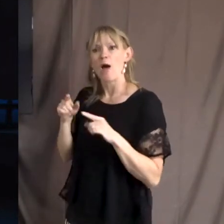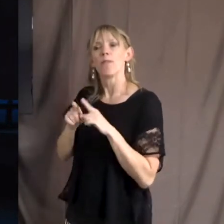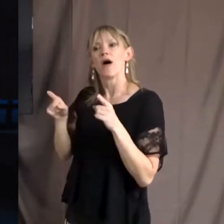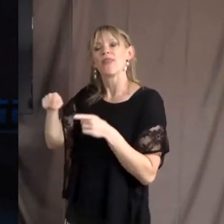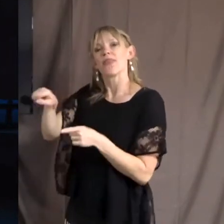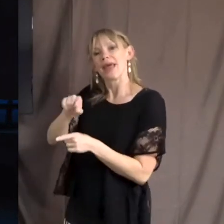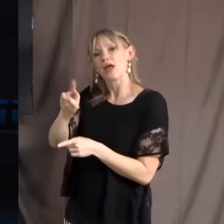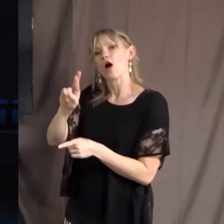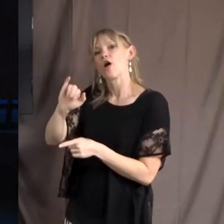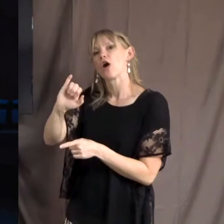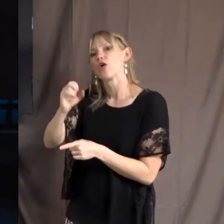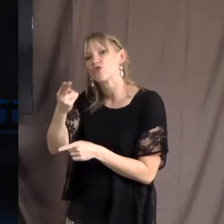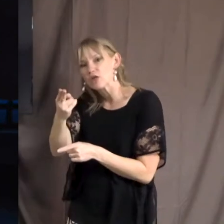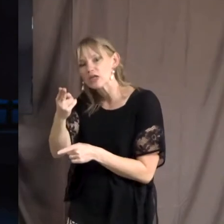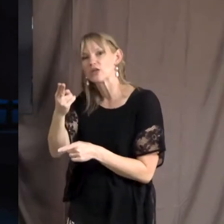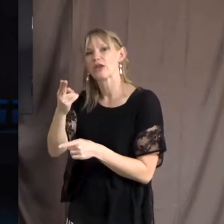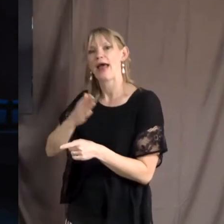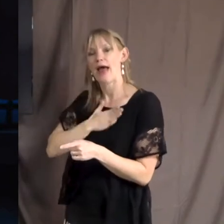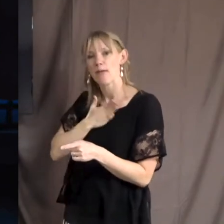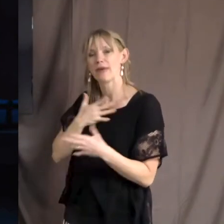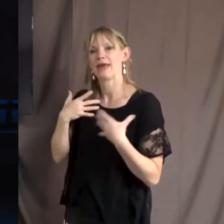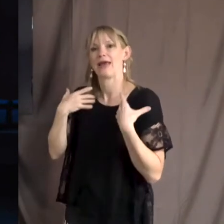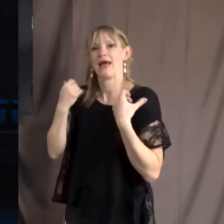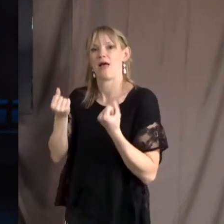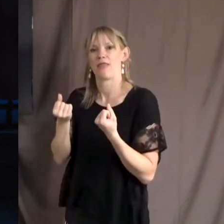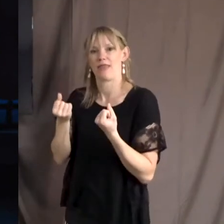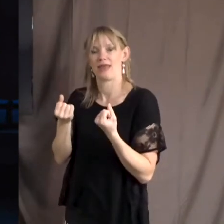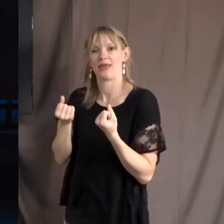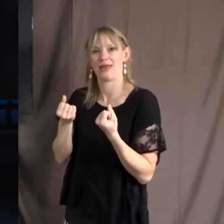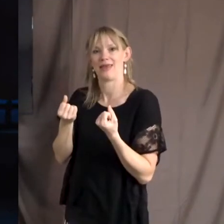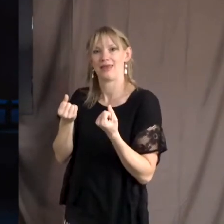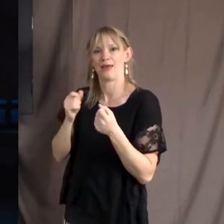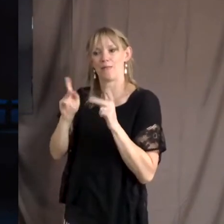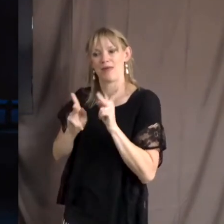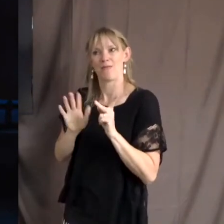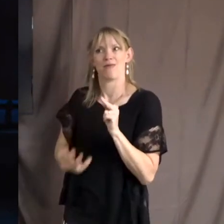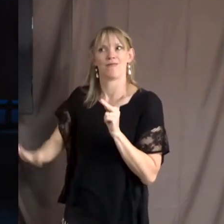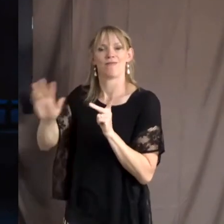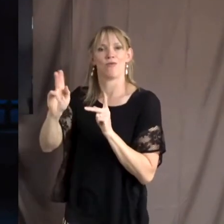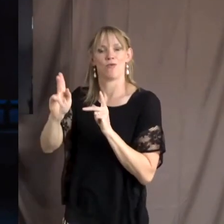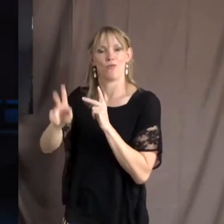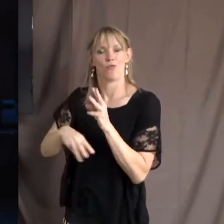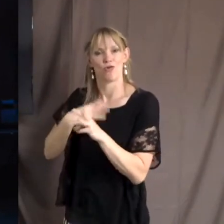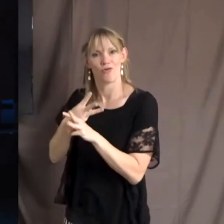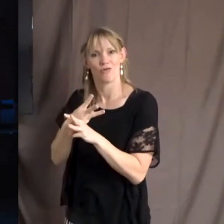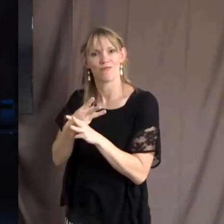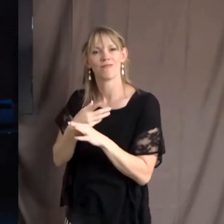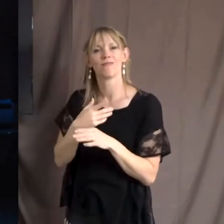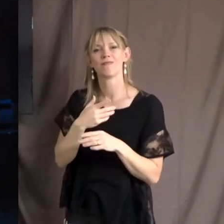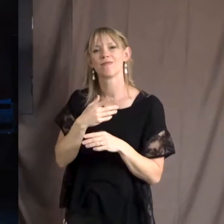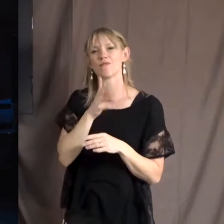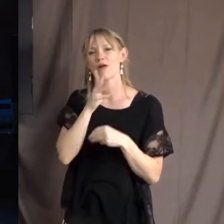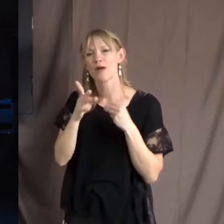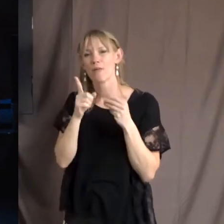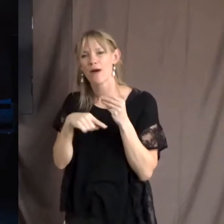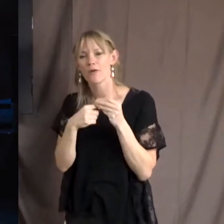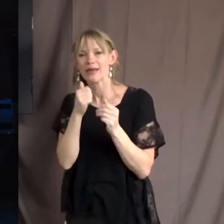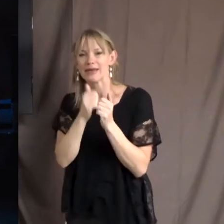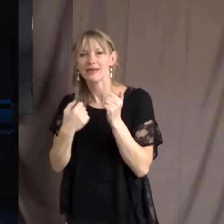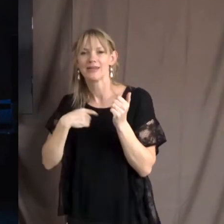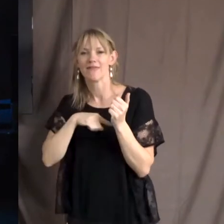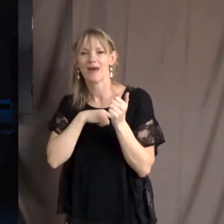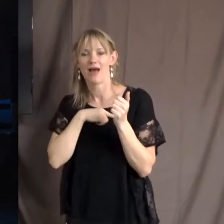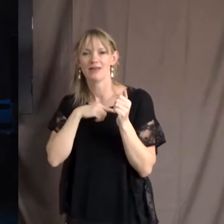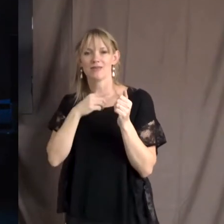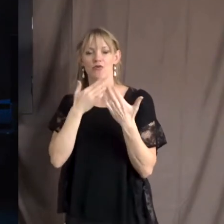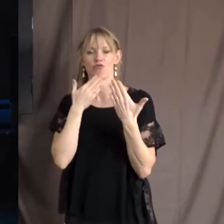rich, happy, healthy, wealthy people in the world. So I'm talking about each one of us finding our way through the door